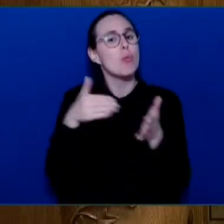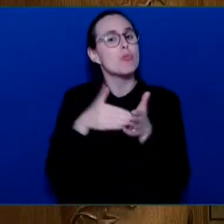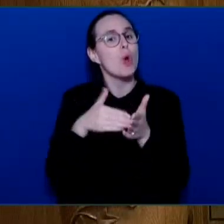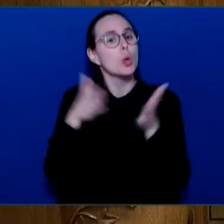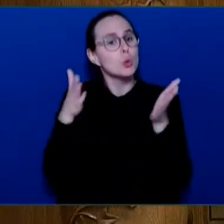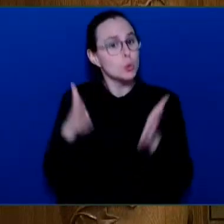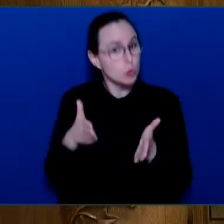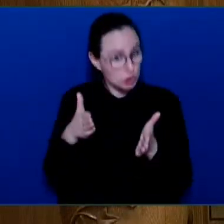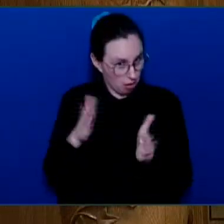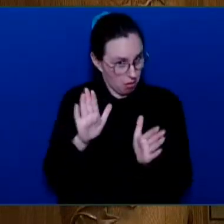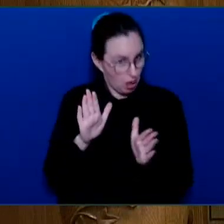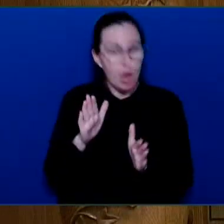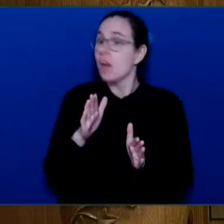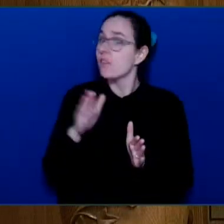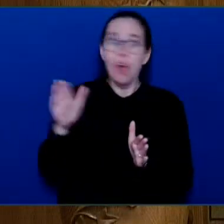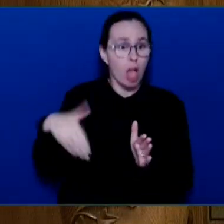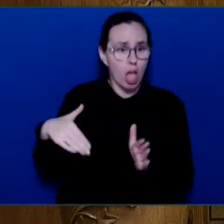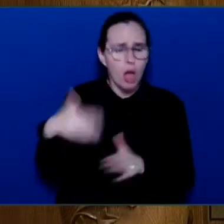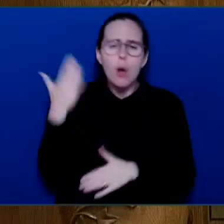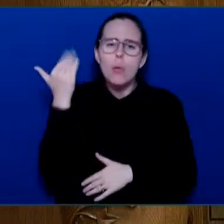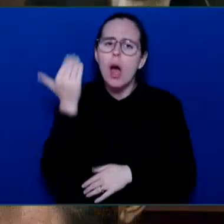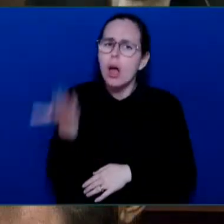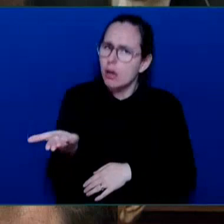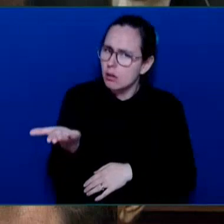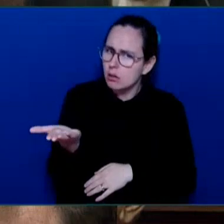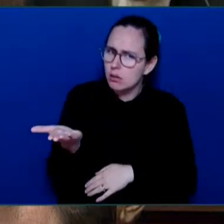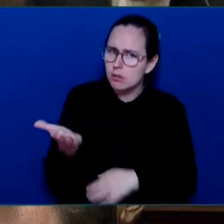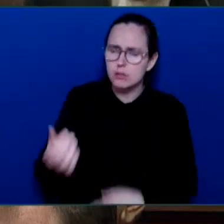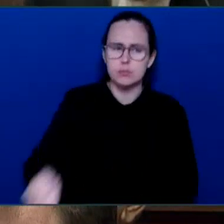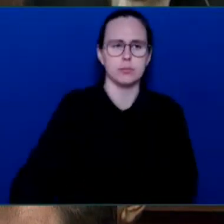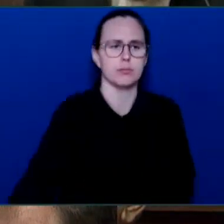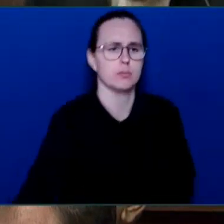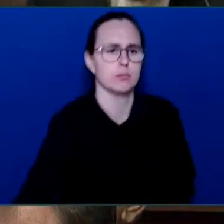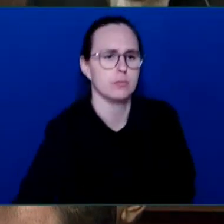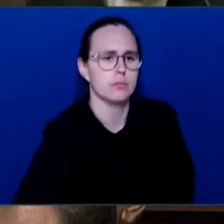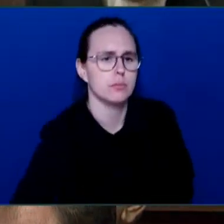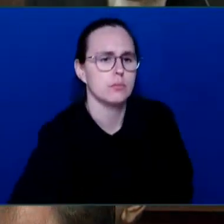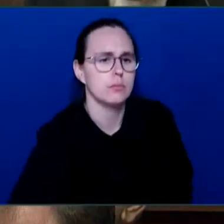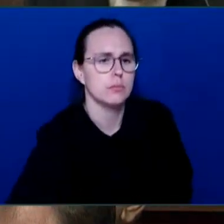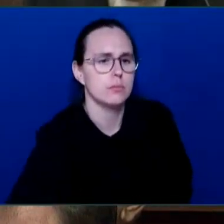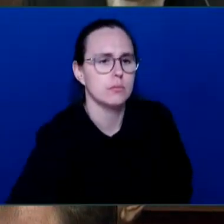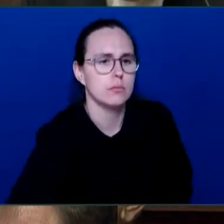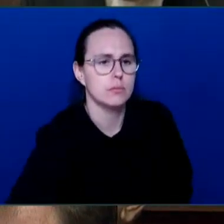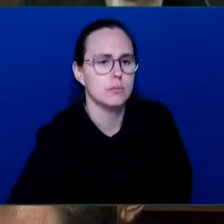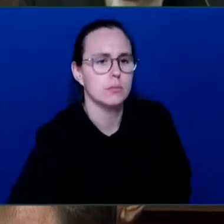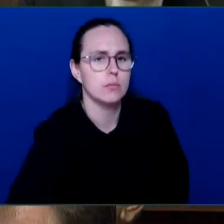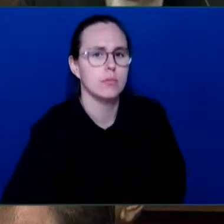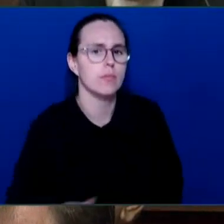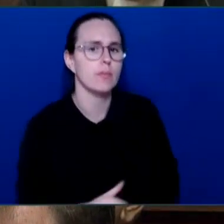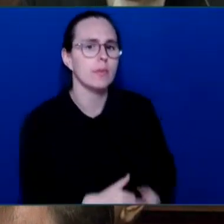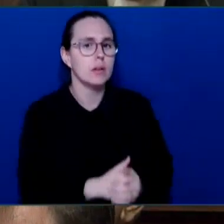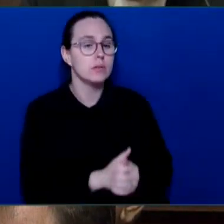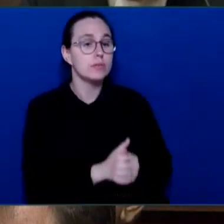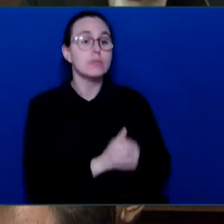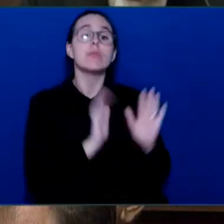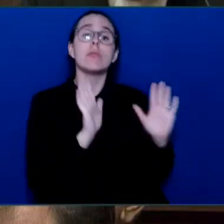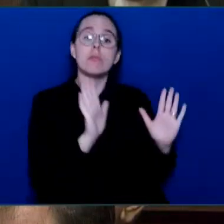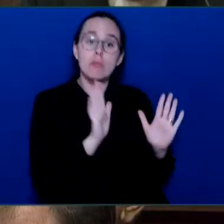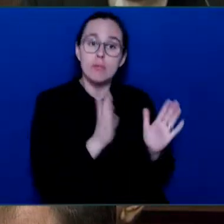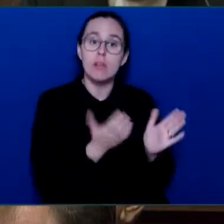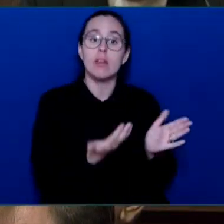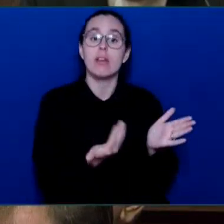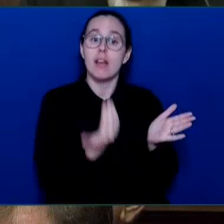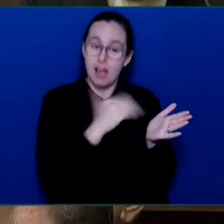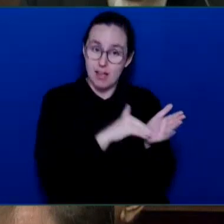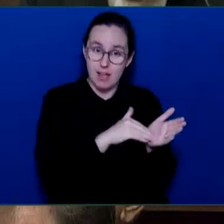Attorney General. Mr. Speaker, I will comment again that I'm not going to speak in this House about criminal proceedings or investigations